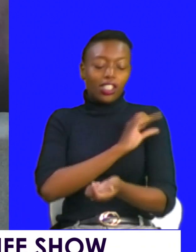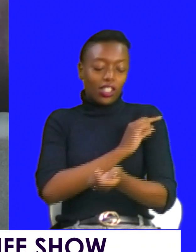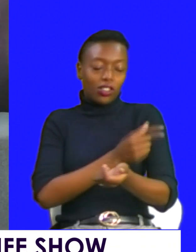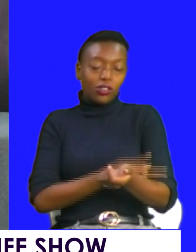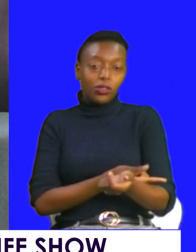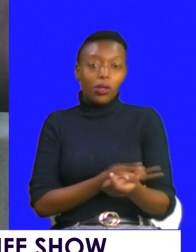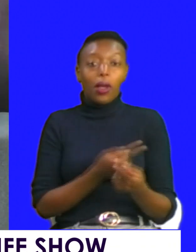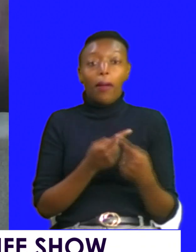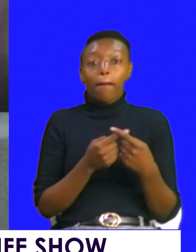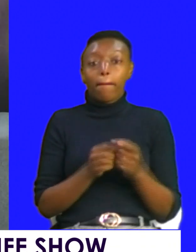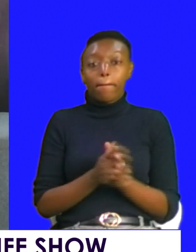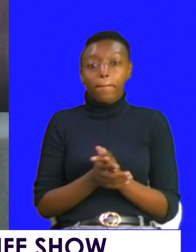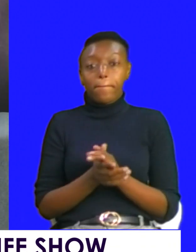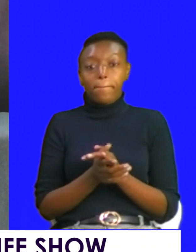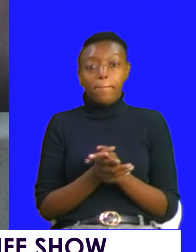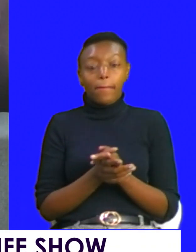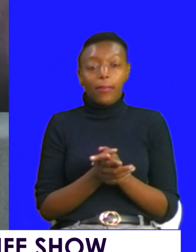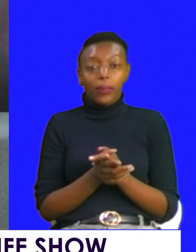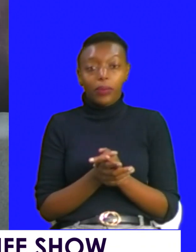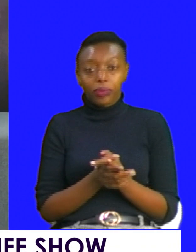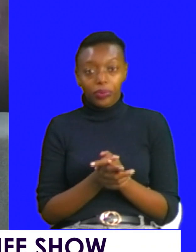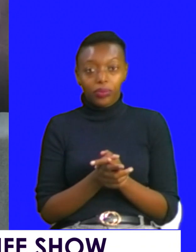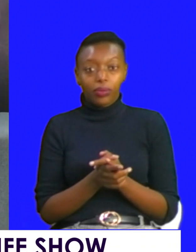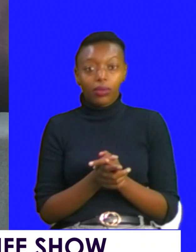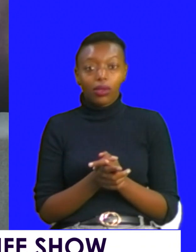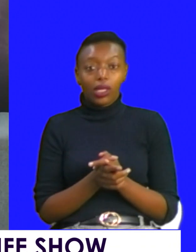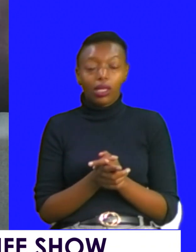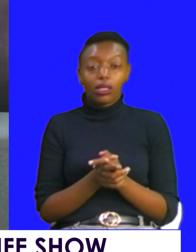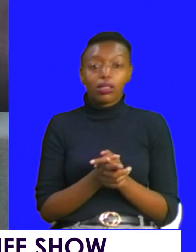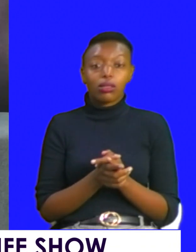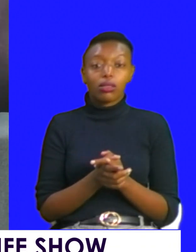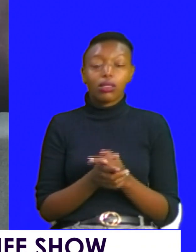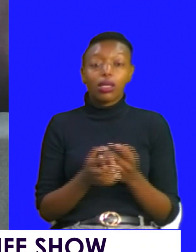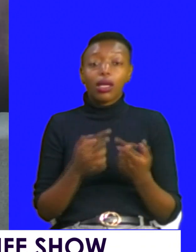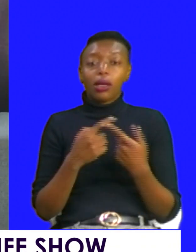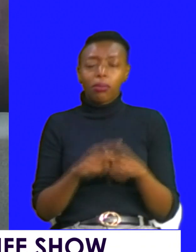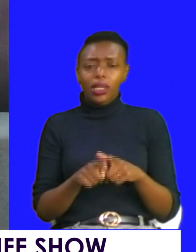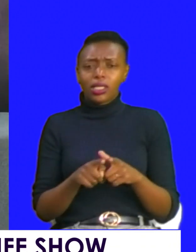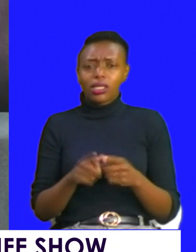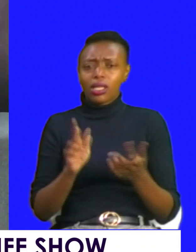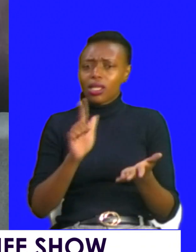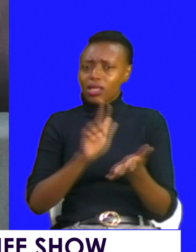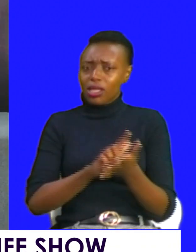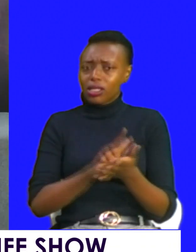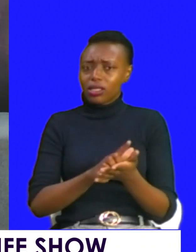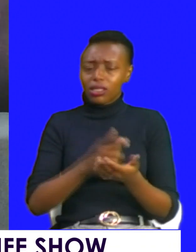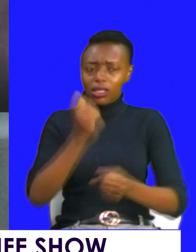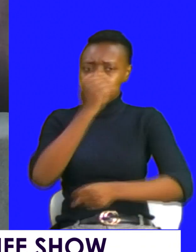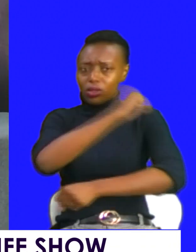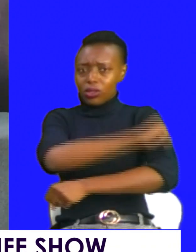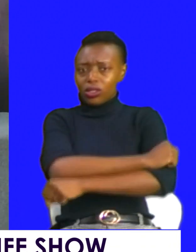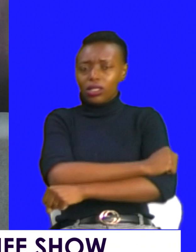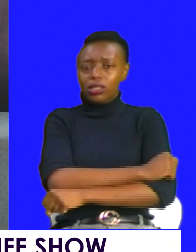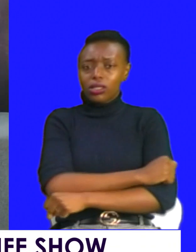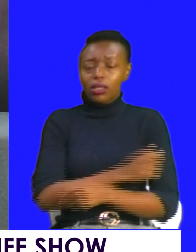that depends on the perspective, because Yes. that is now one national school, Kenya High School. Yeah. I have a friend now. This is not a cousin, but